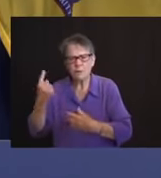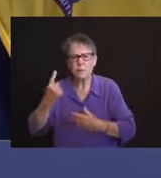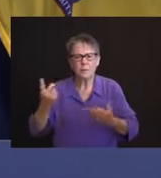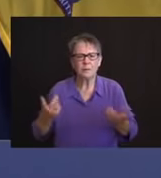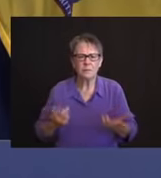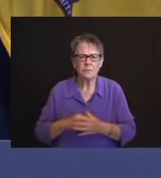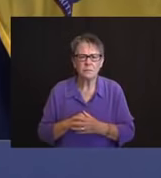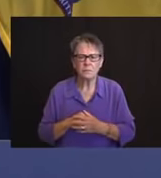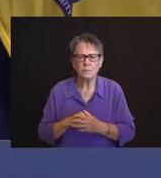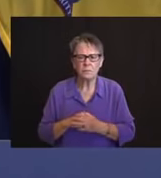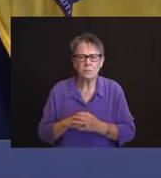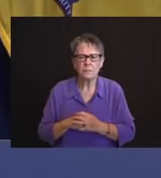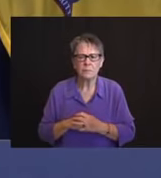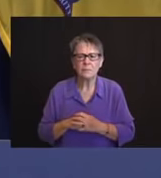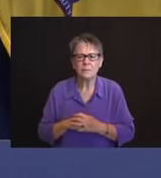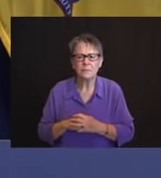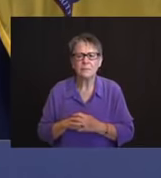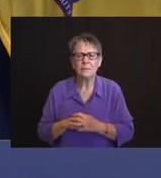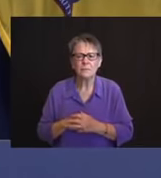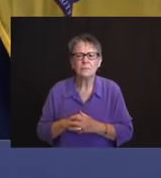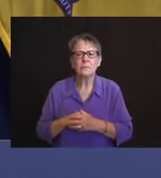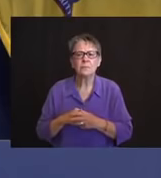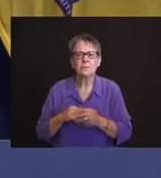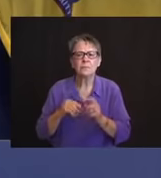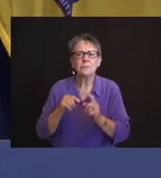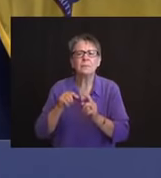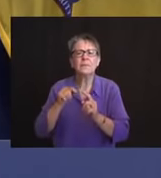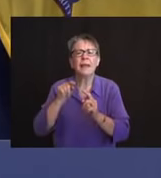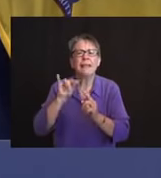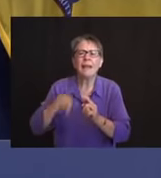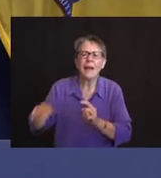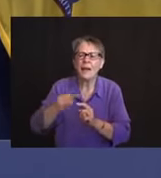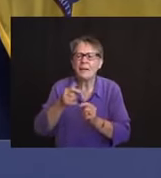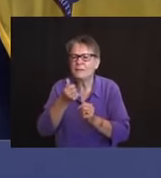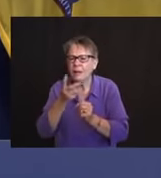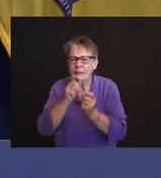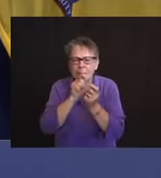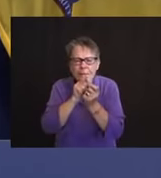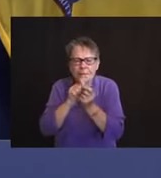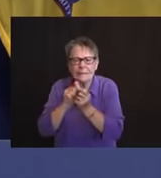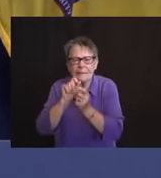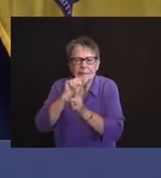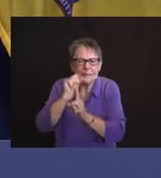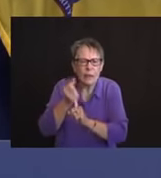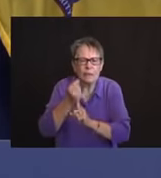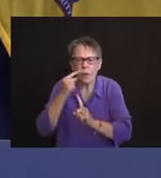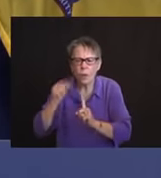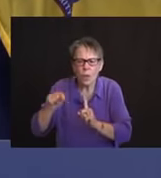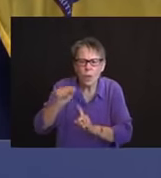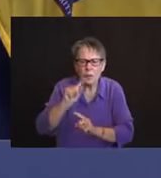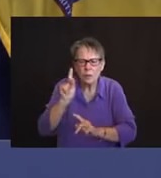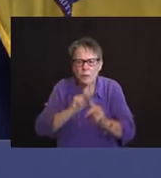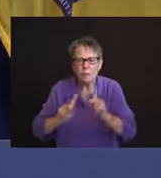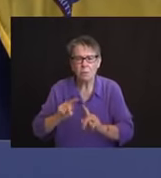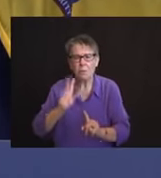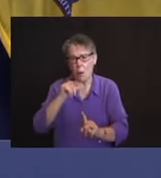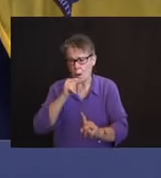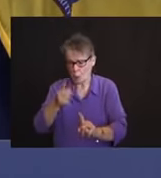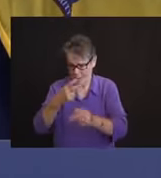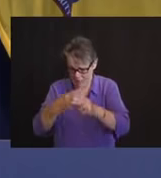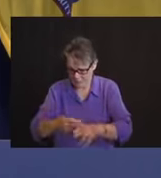individual, in the individual's case. So Dan, if you could get the details from Matt, we will,